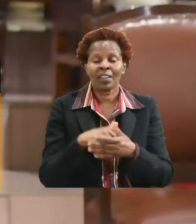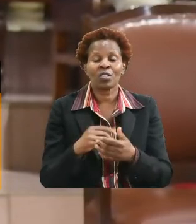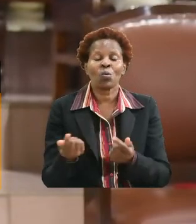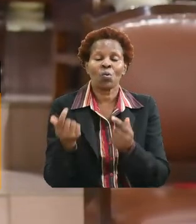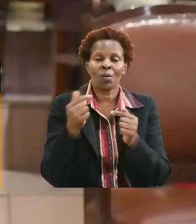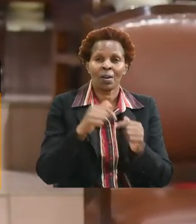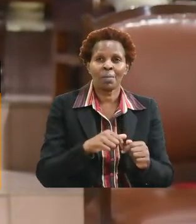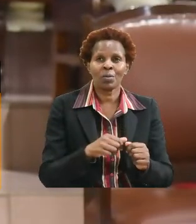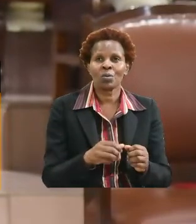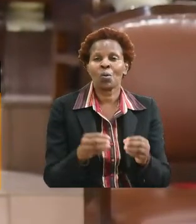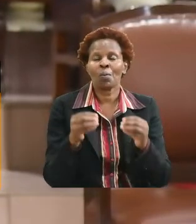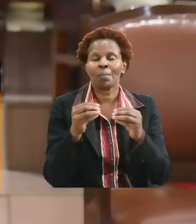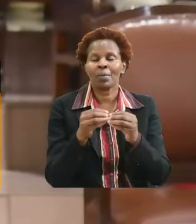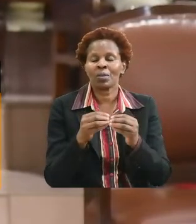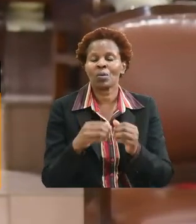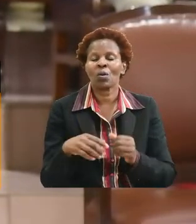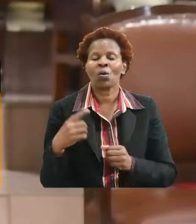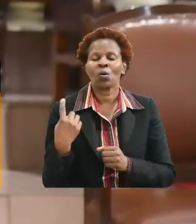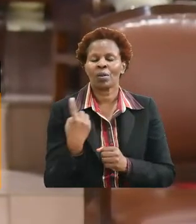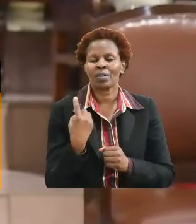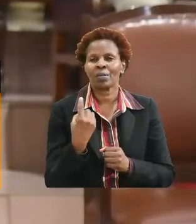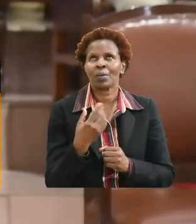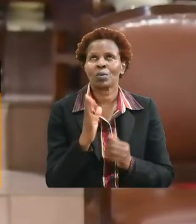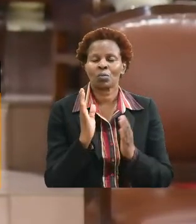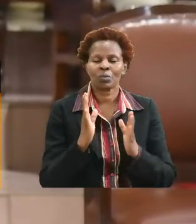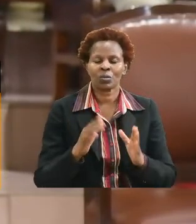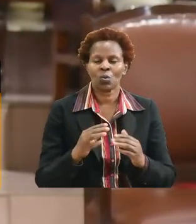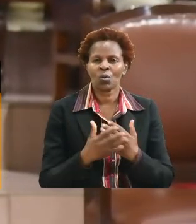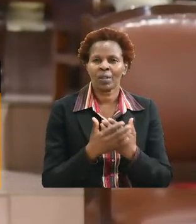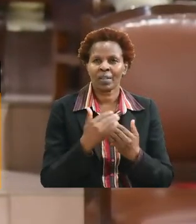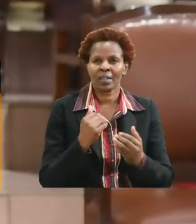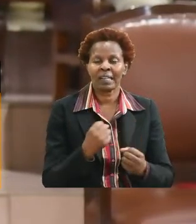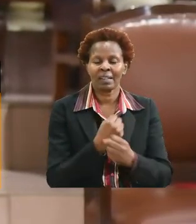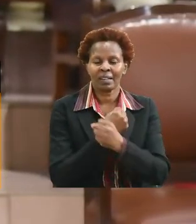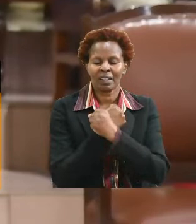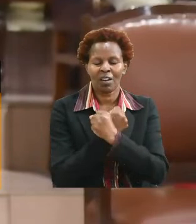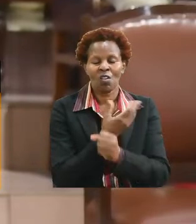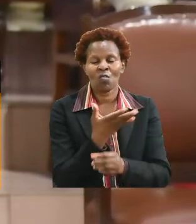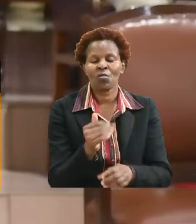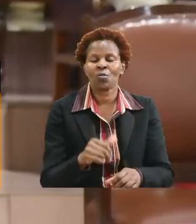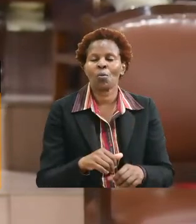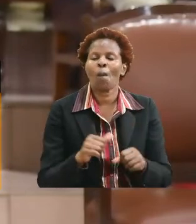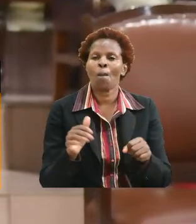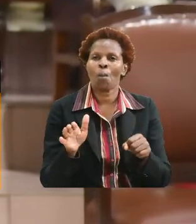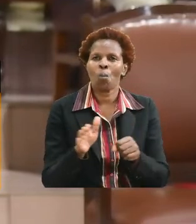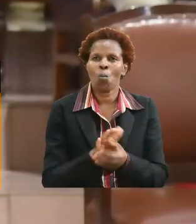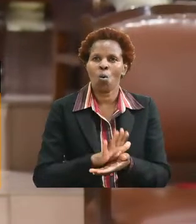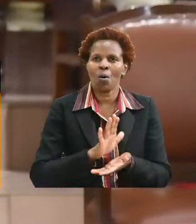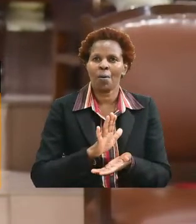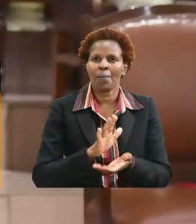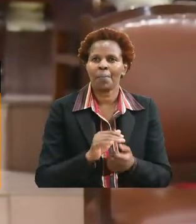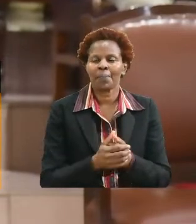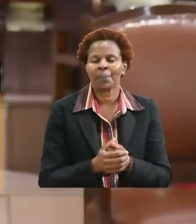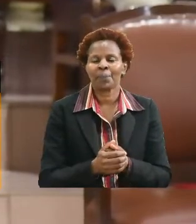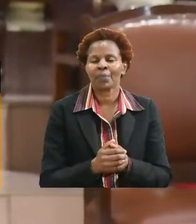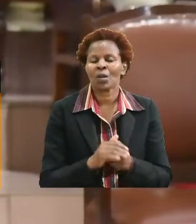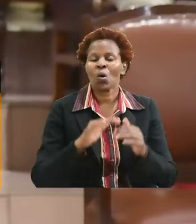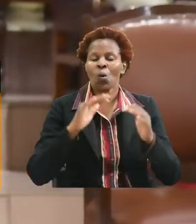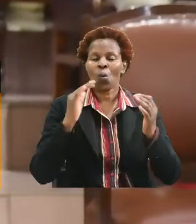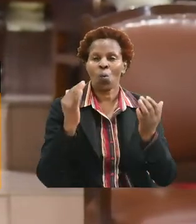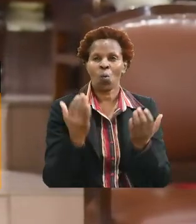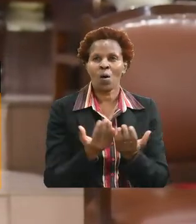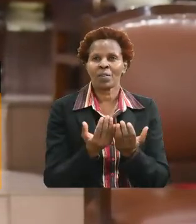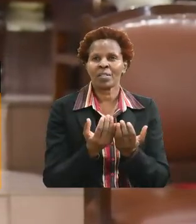one person who cares the most and who loves us the most. Praise be to God. Worldly comfort